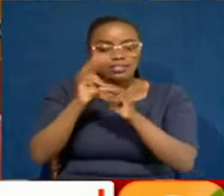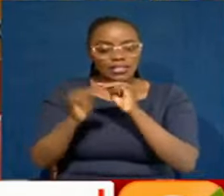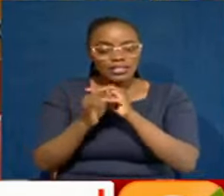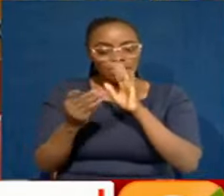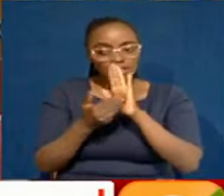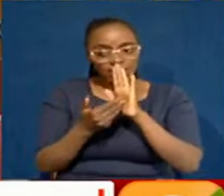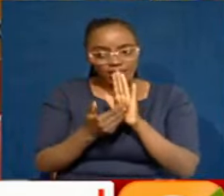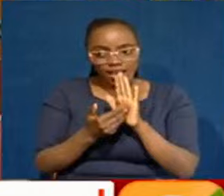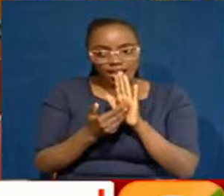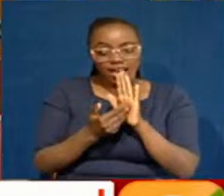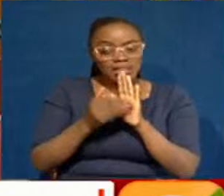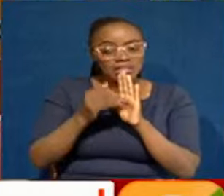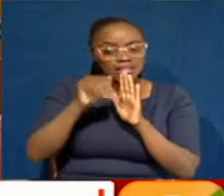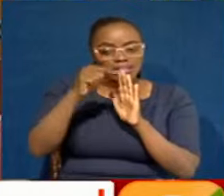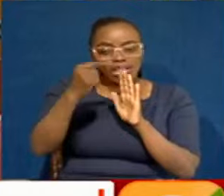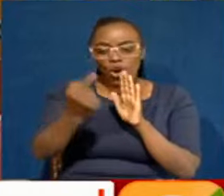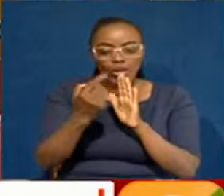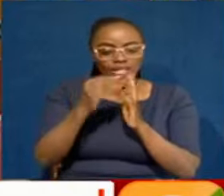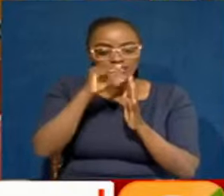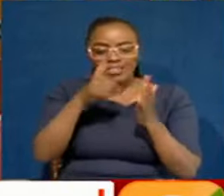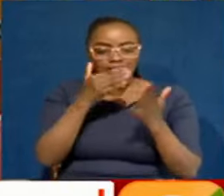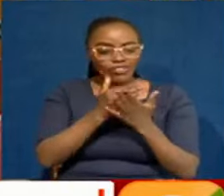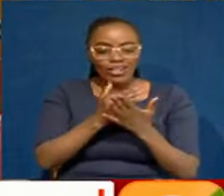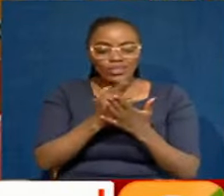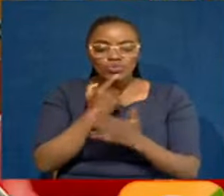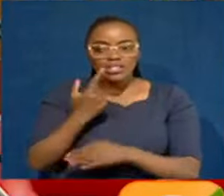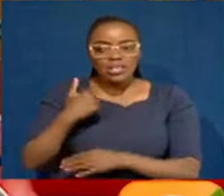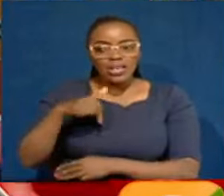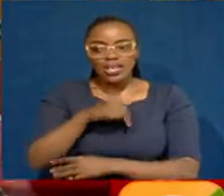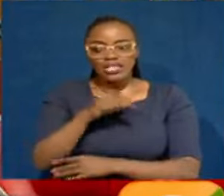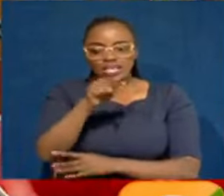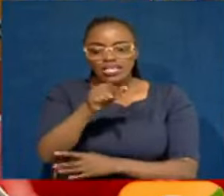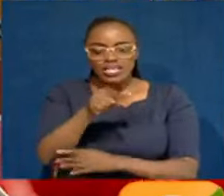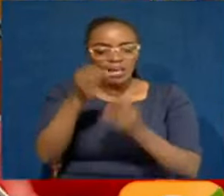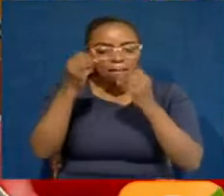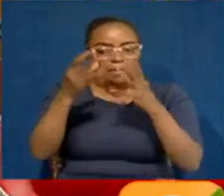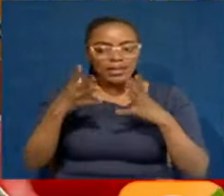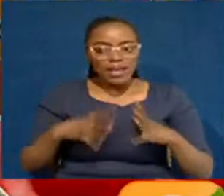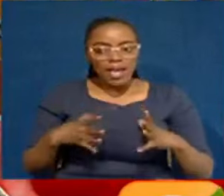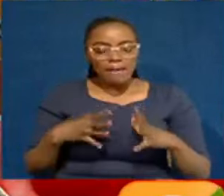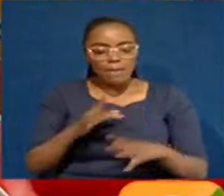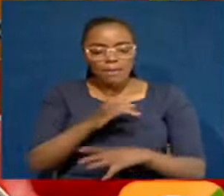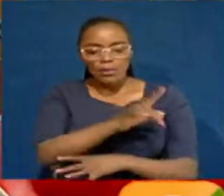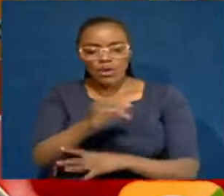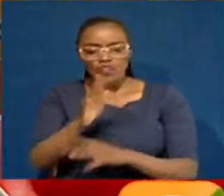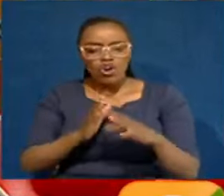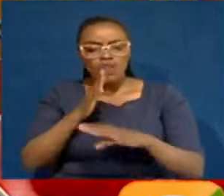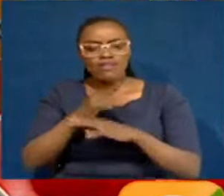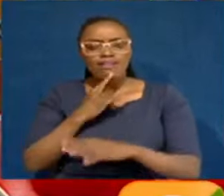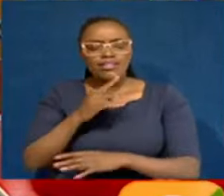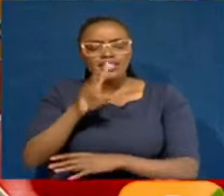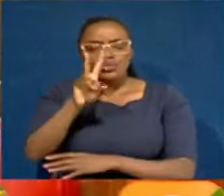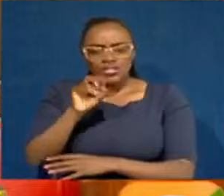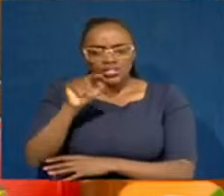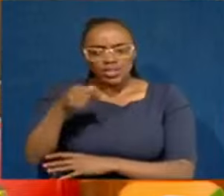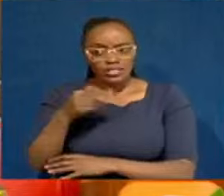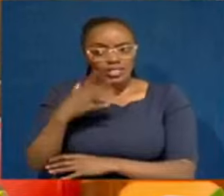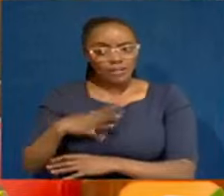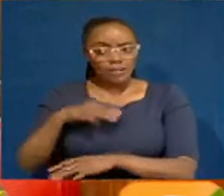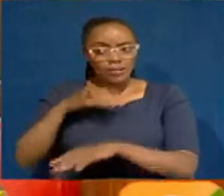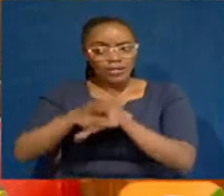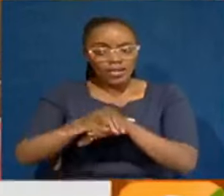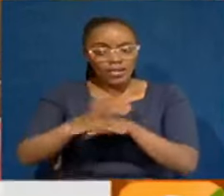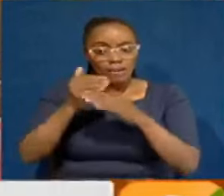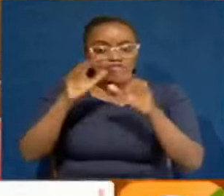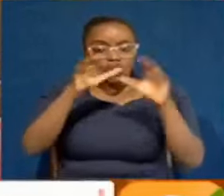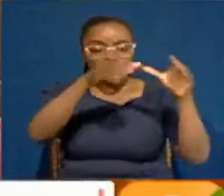there, do they justify to tell us that such many people earn over 120,000 shillings in Kenya? Before they are